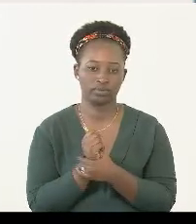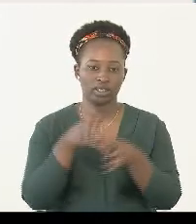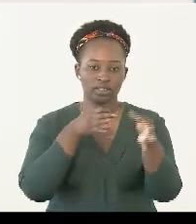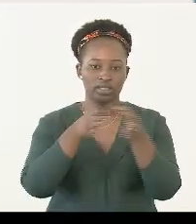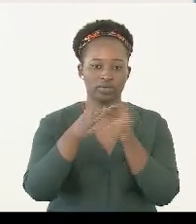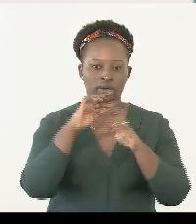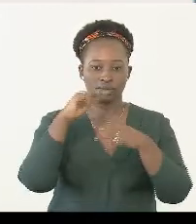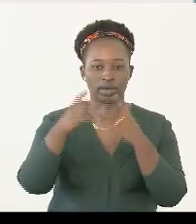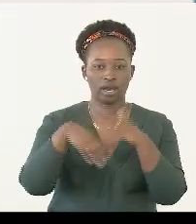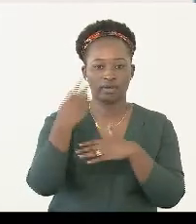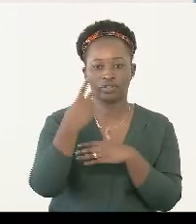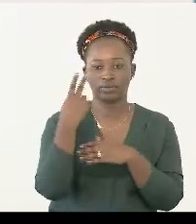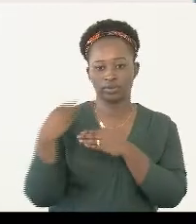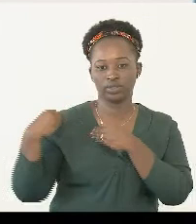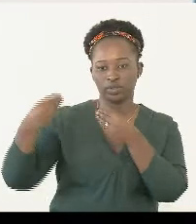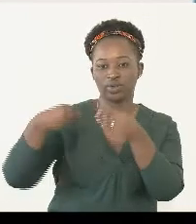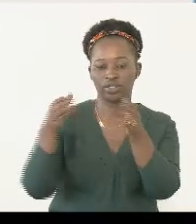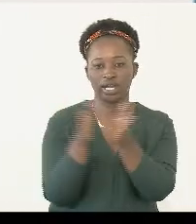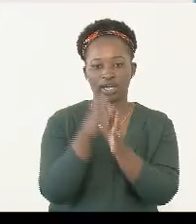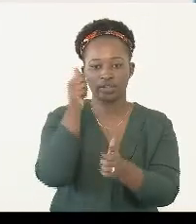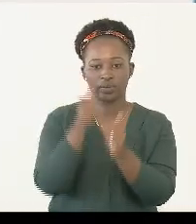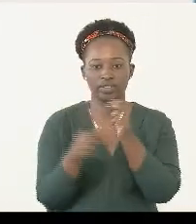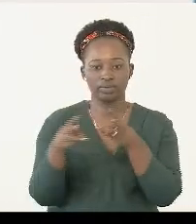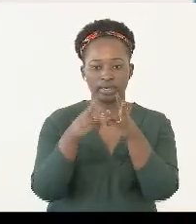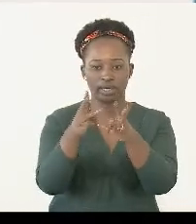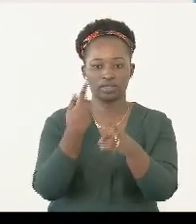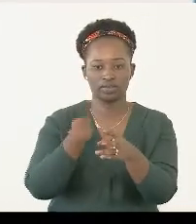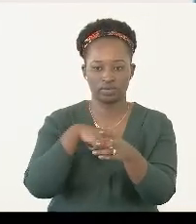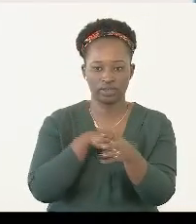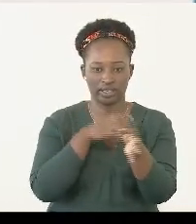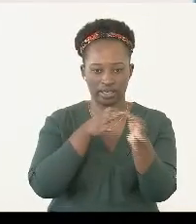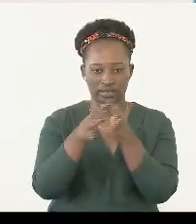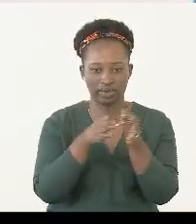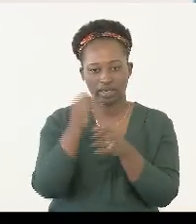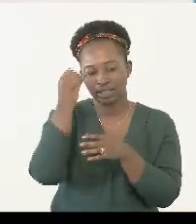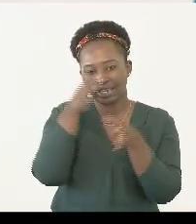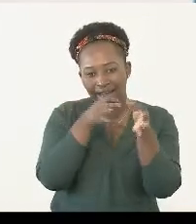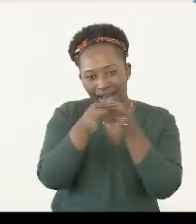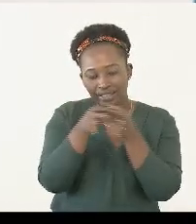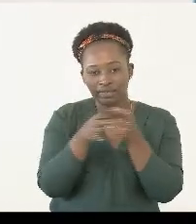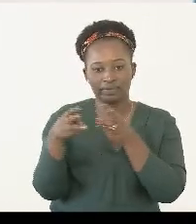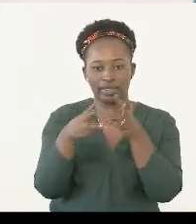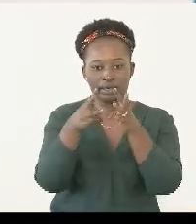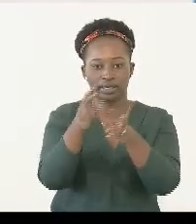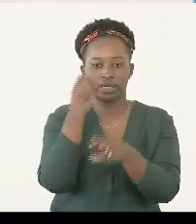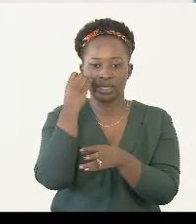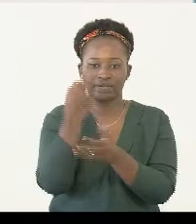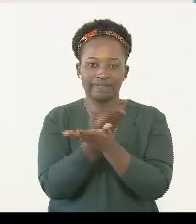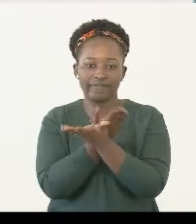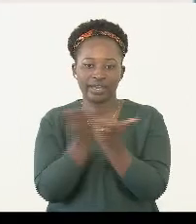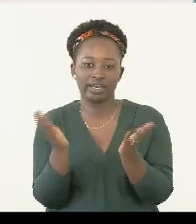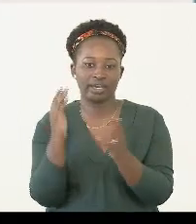describe the results after 2 generations and which mechanisms, and explain the identified mechanism, if any,